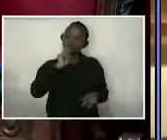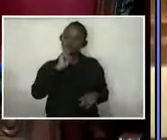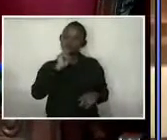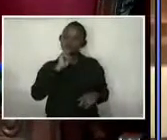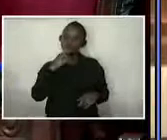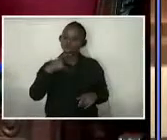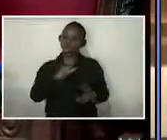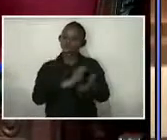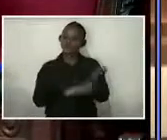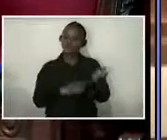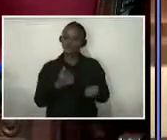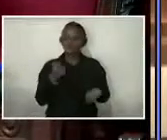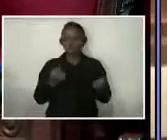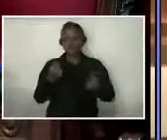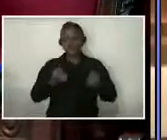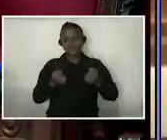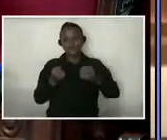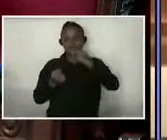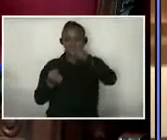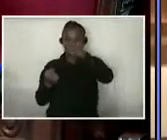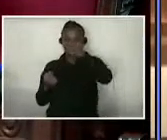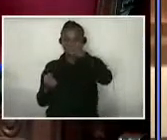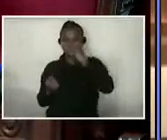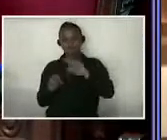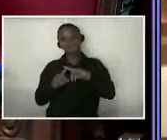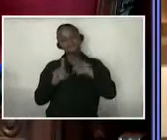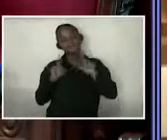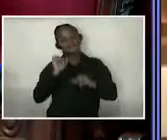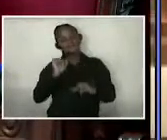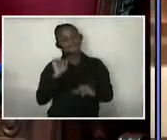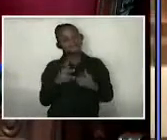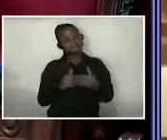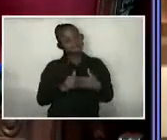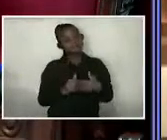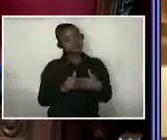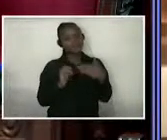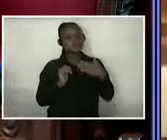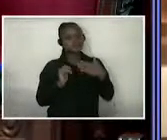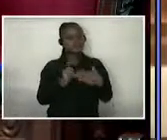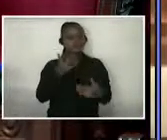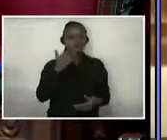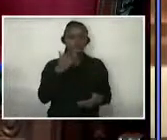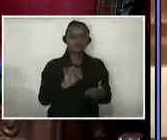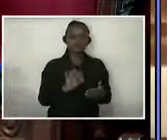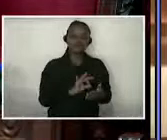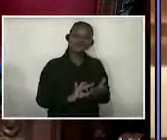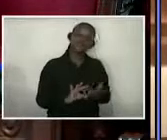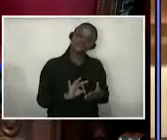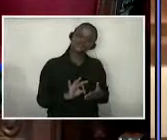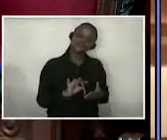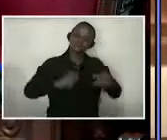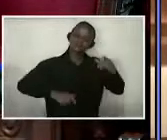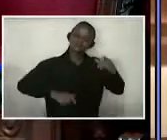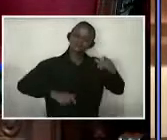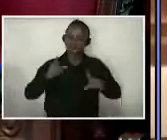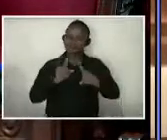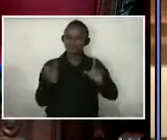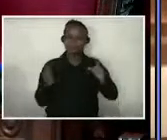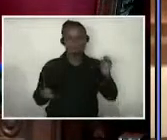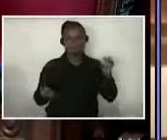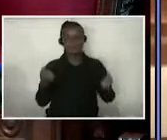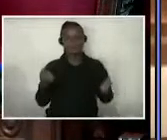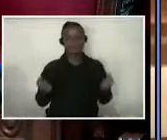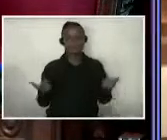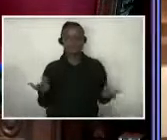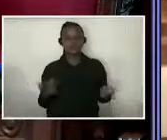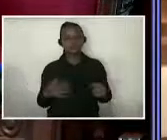is ironical, because the leadership is supposed to be voted by voters, not voted through the courts. Indeed, the will of the